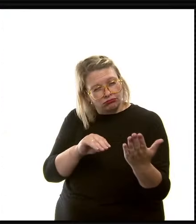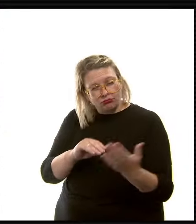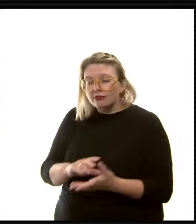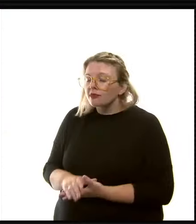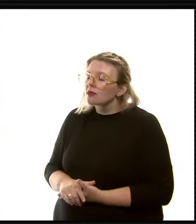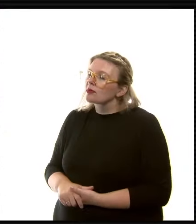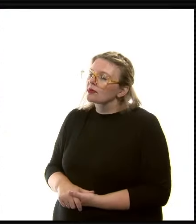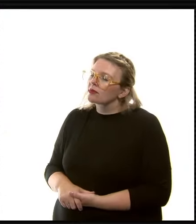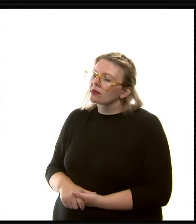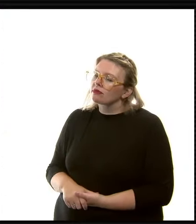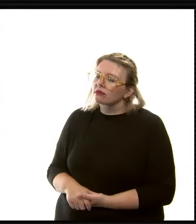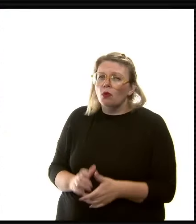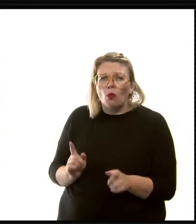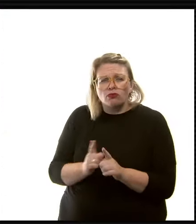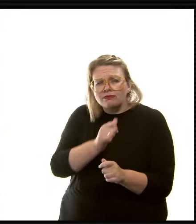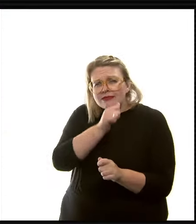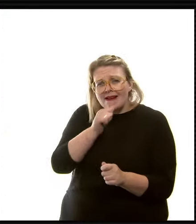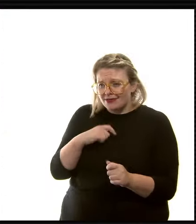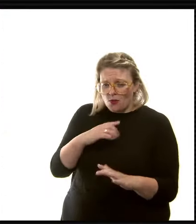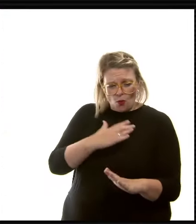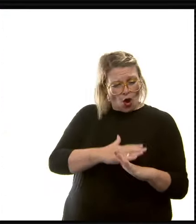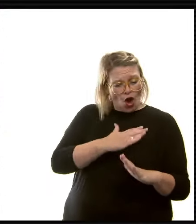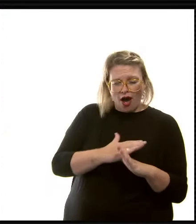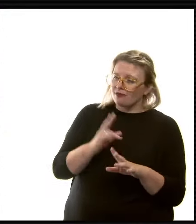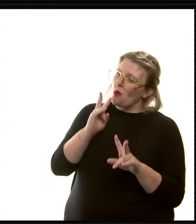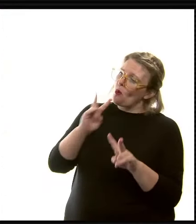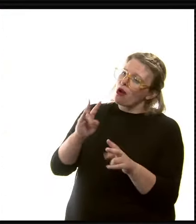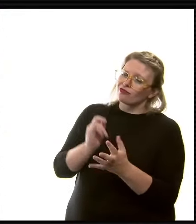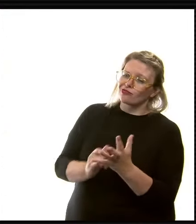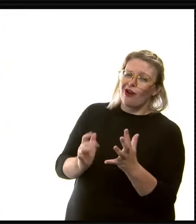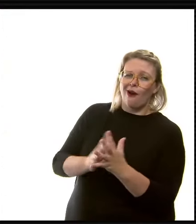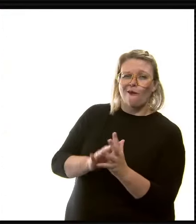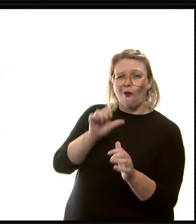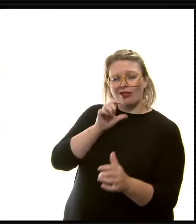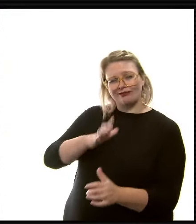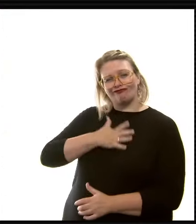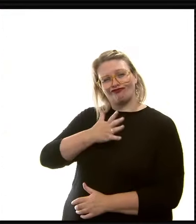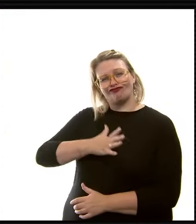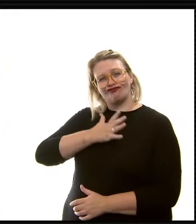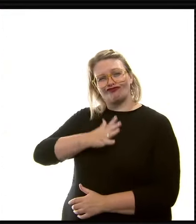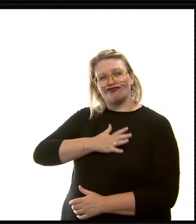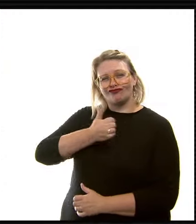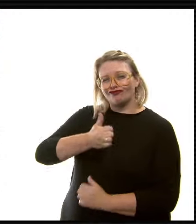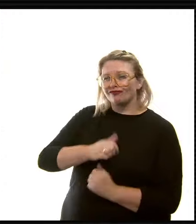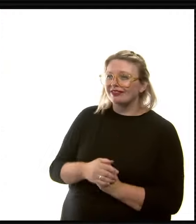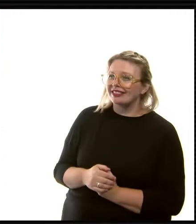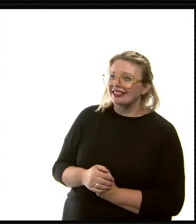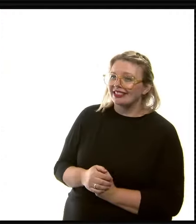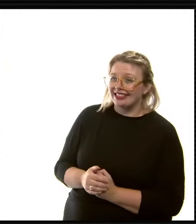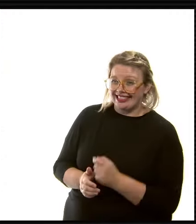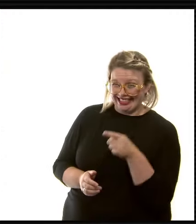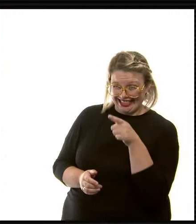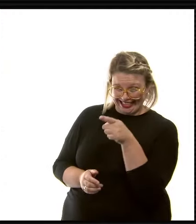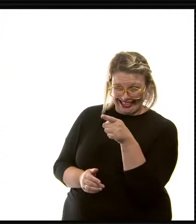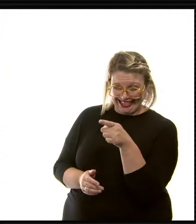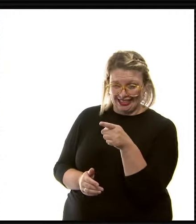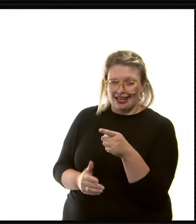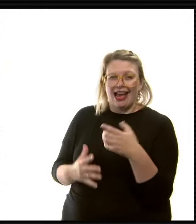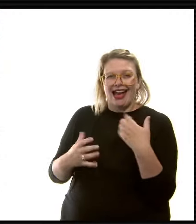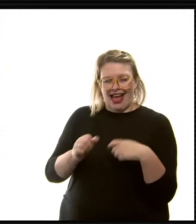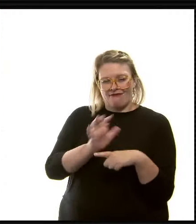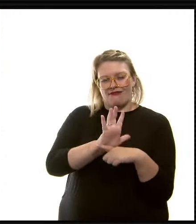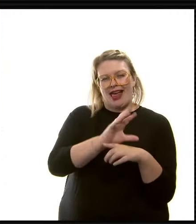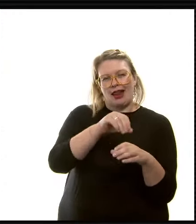of nice to just watch Star Wars at work. Yeah. I get it. But in both these sets, they're from existing content, so we pretty